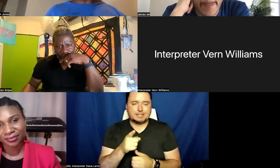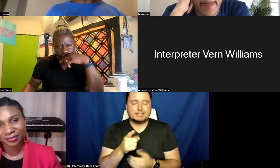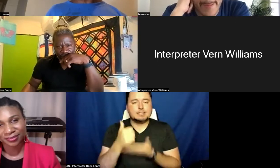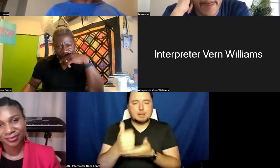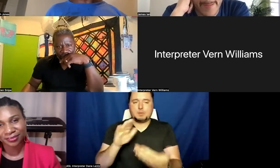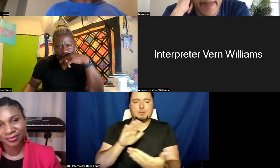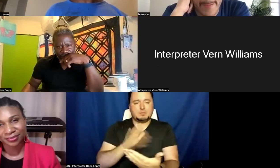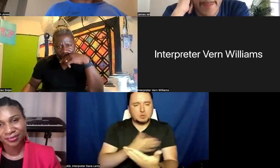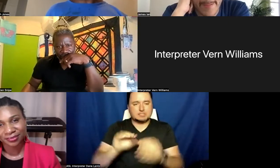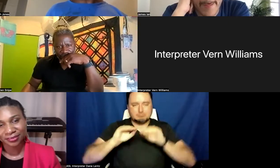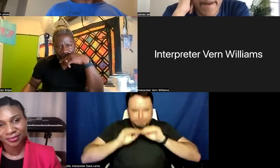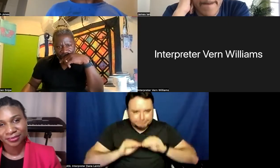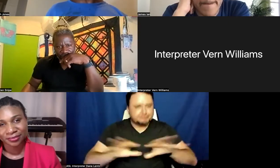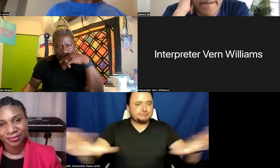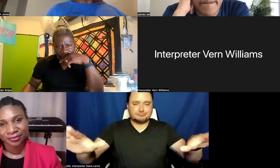music to,